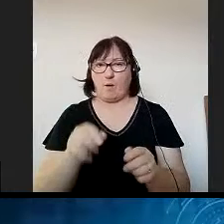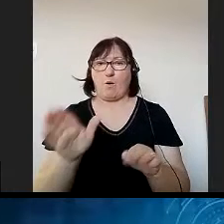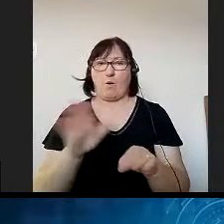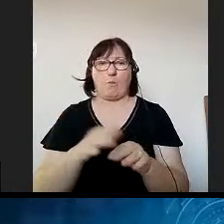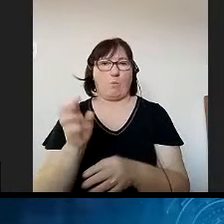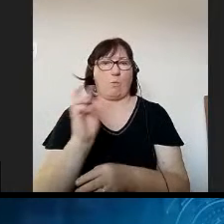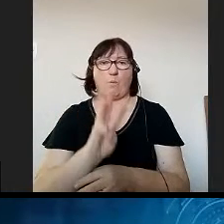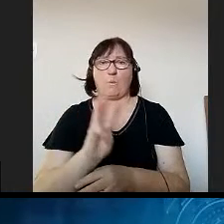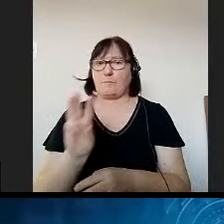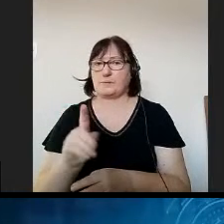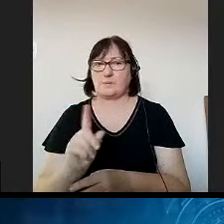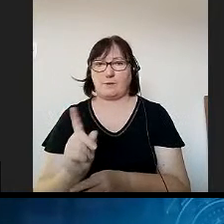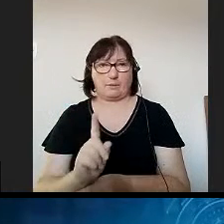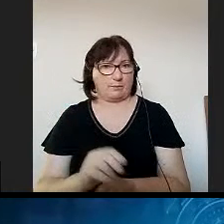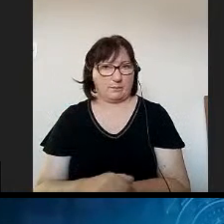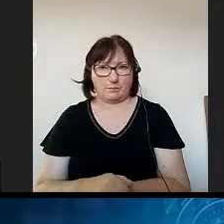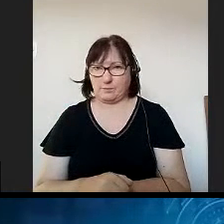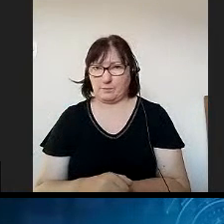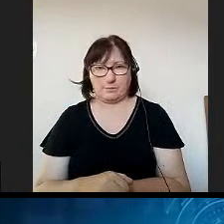But as